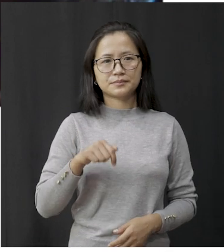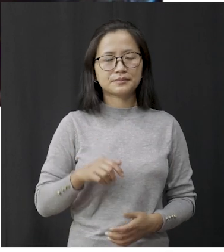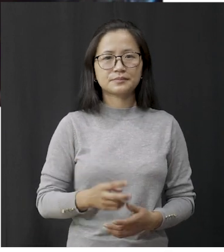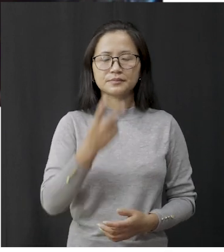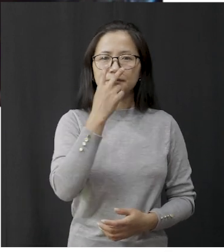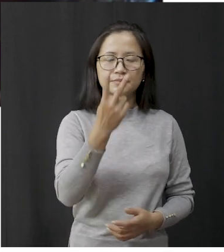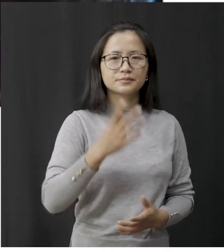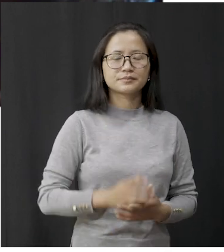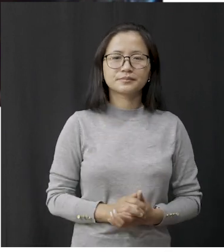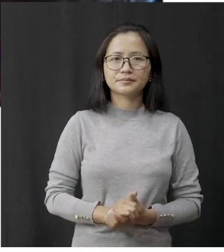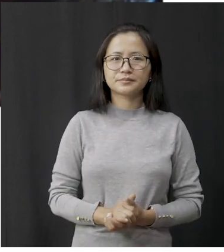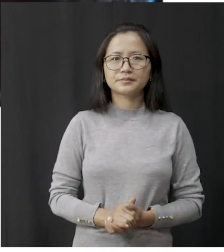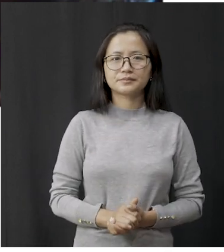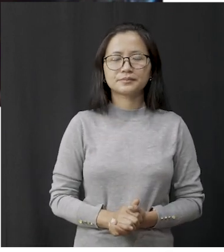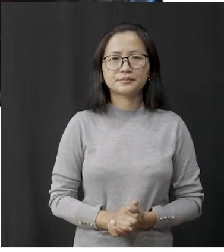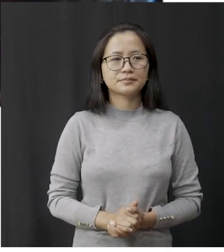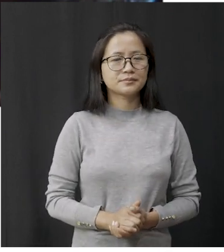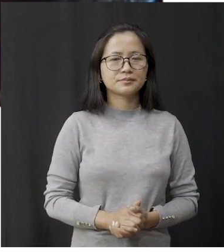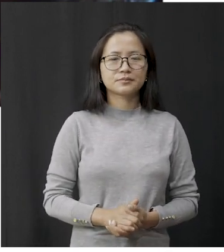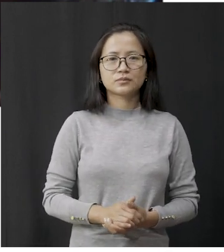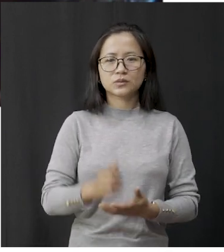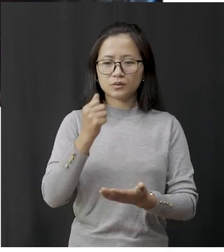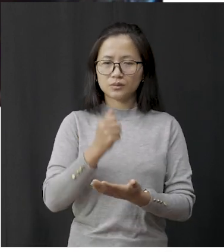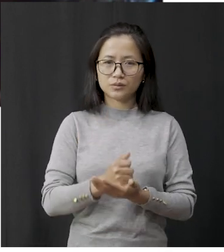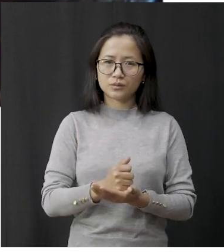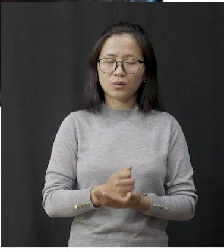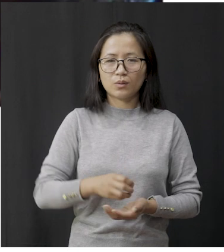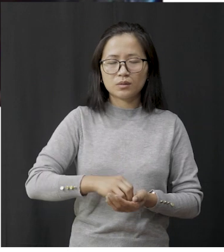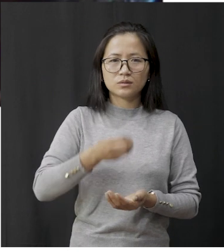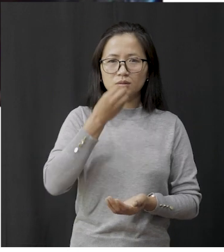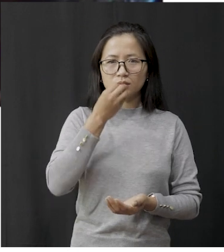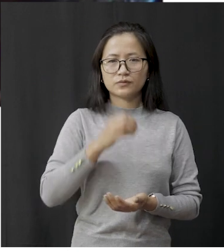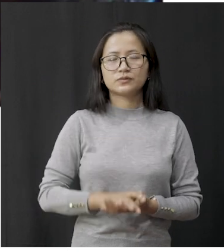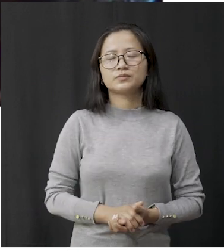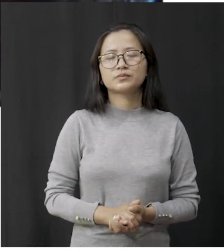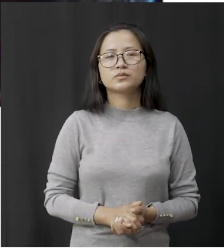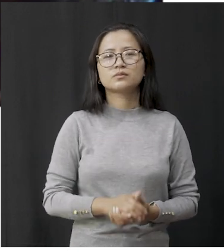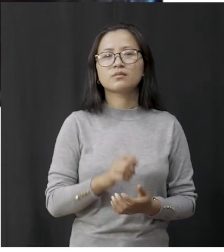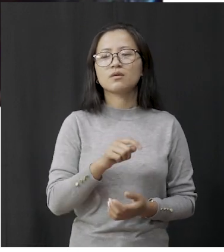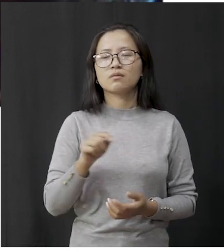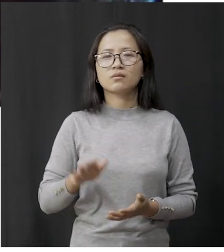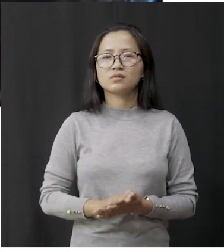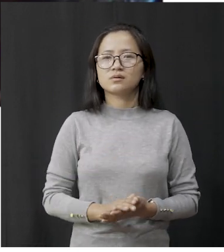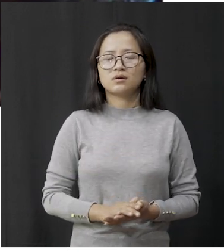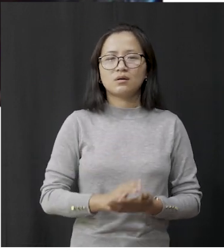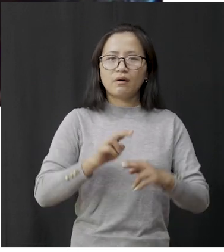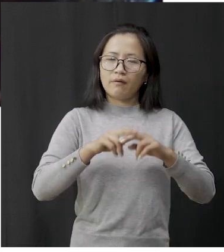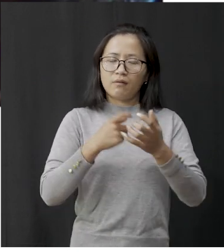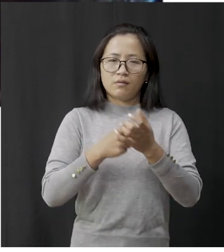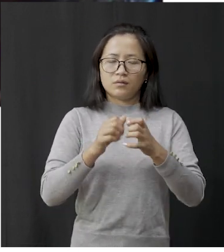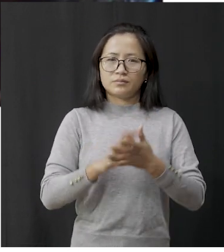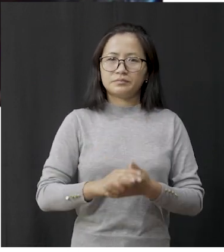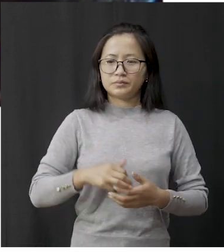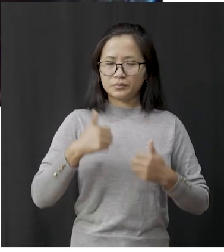this look good, right? So now we should always eat food which is fresh and